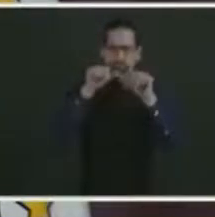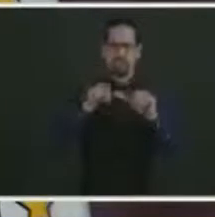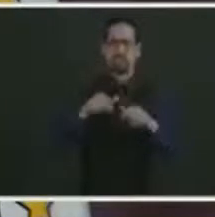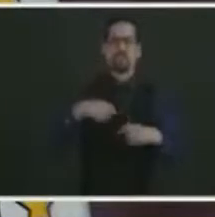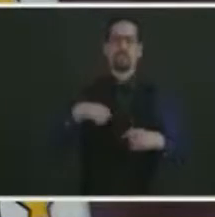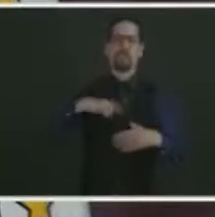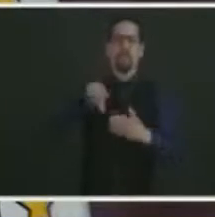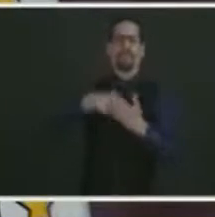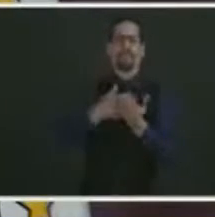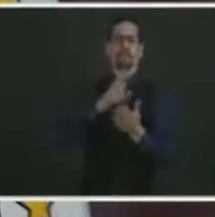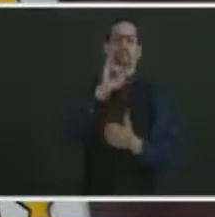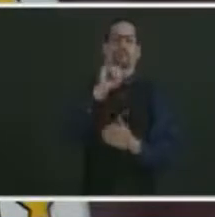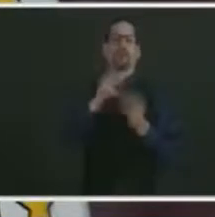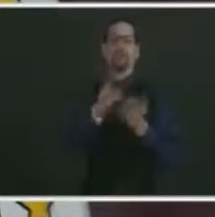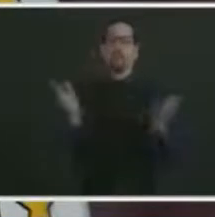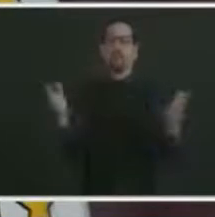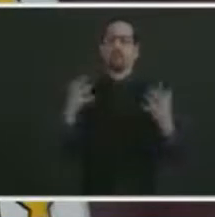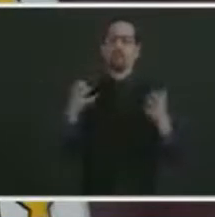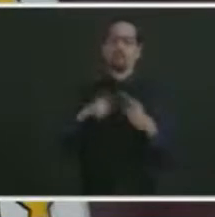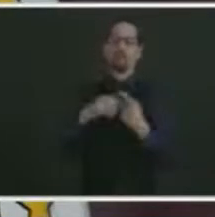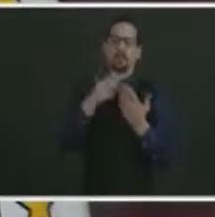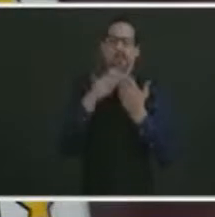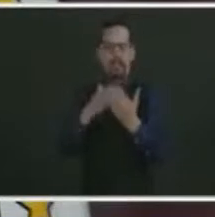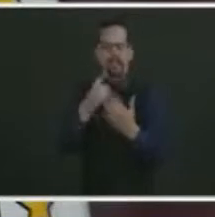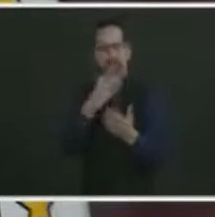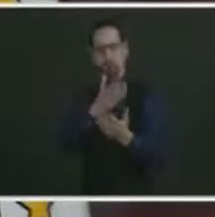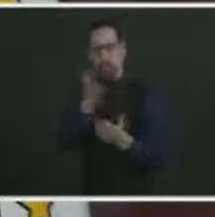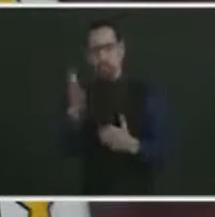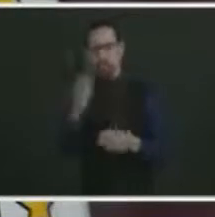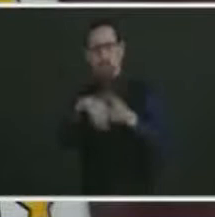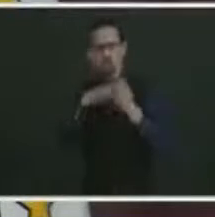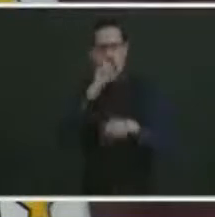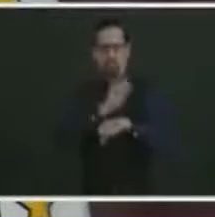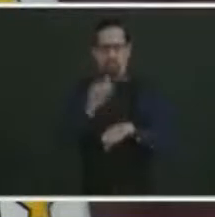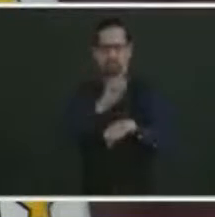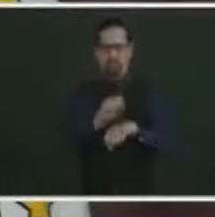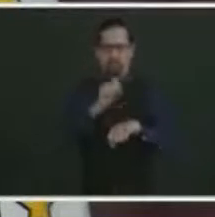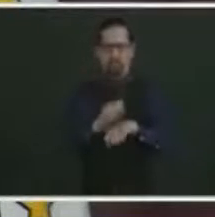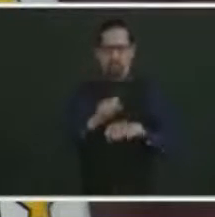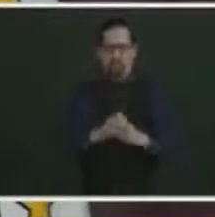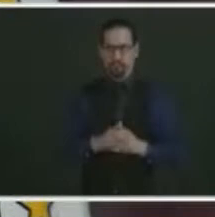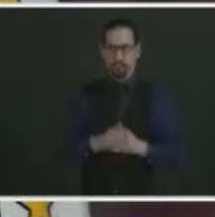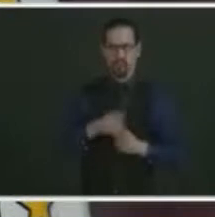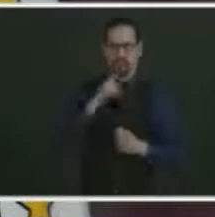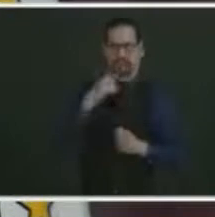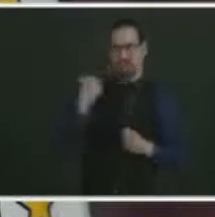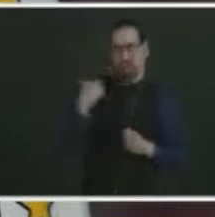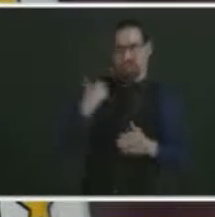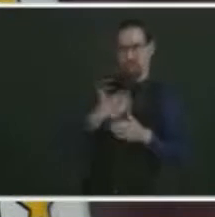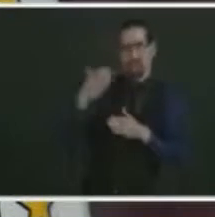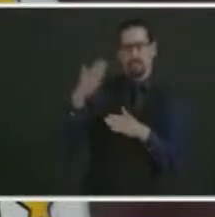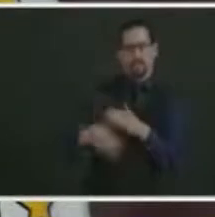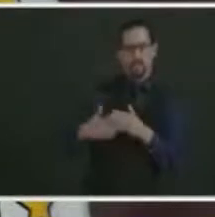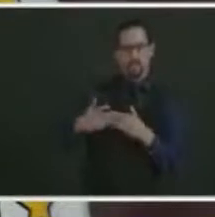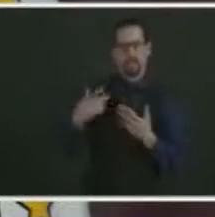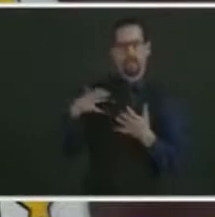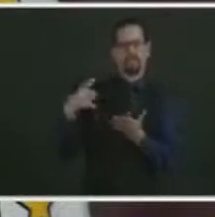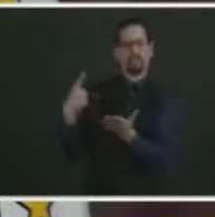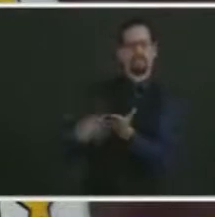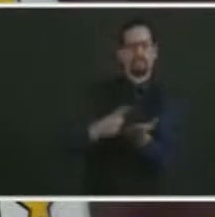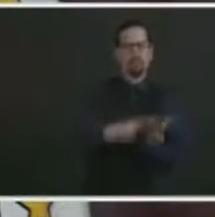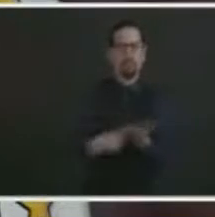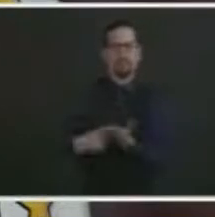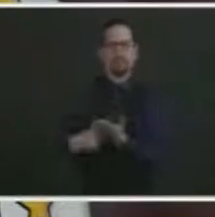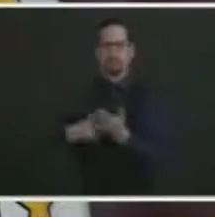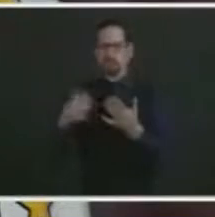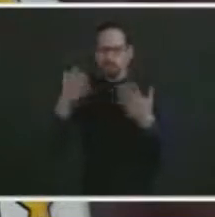you and your leadership for coming to the table over the weekend to come to this